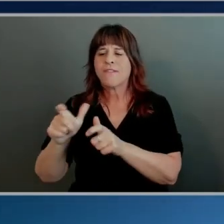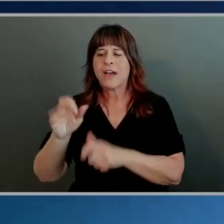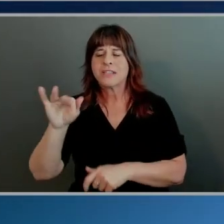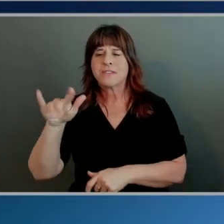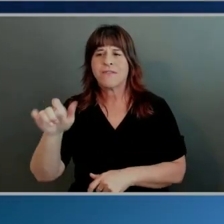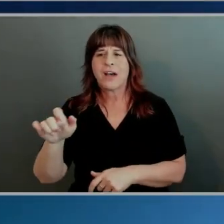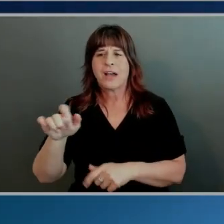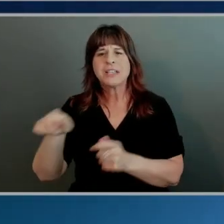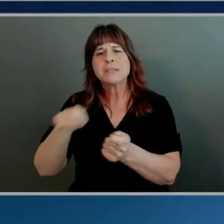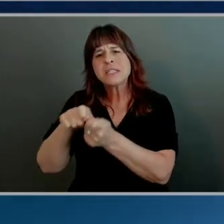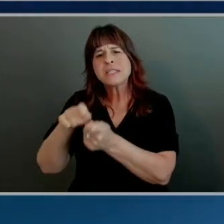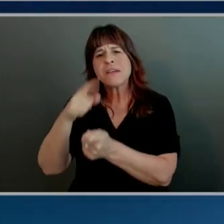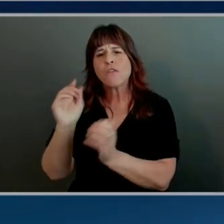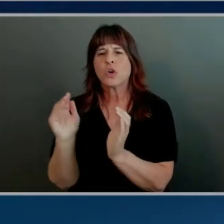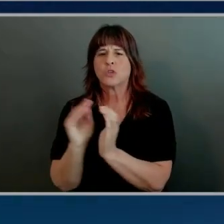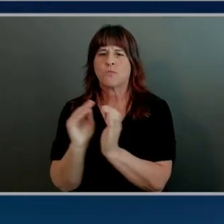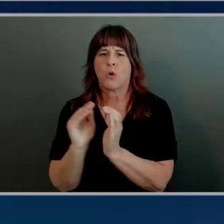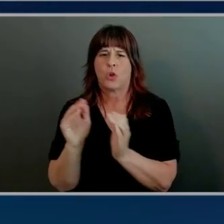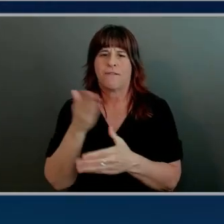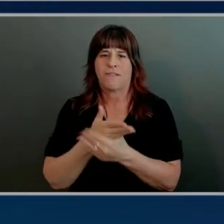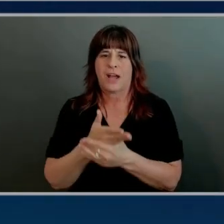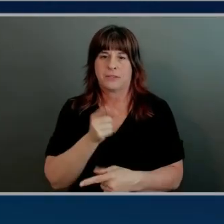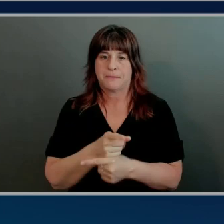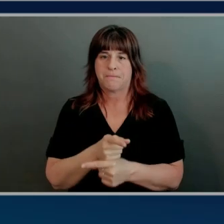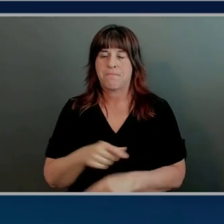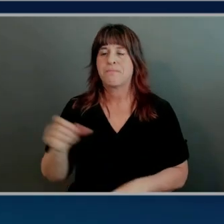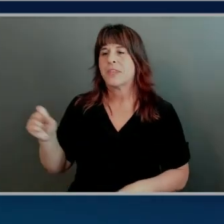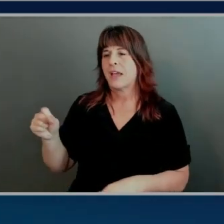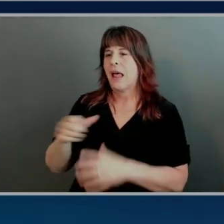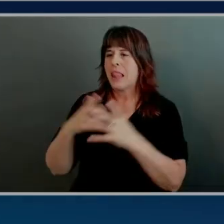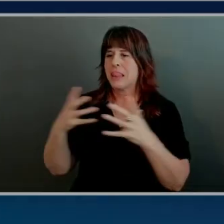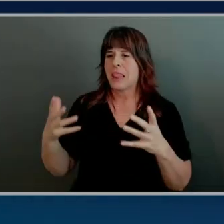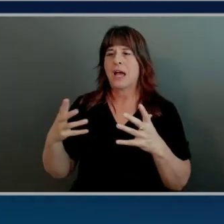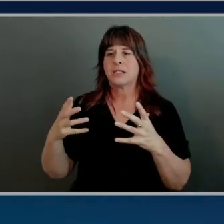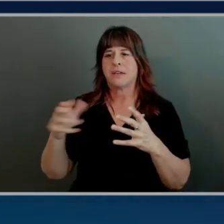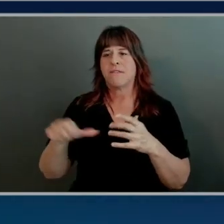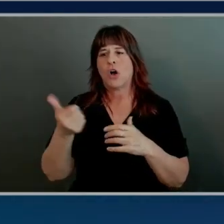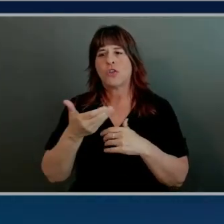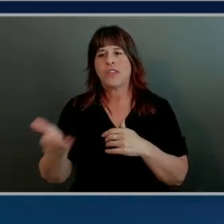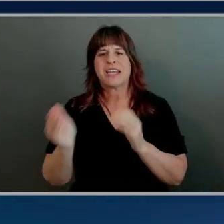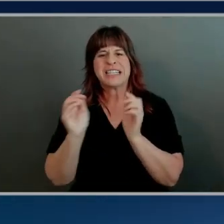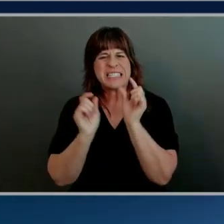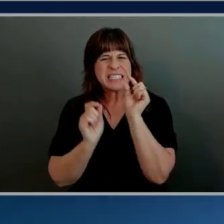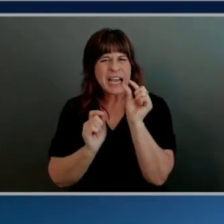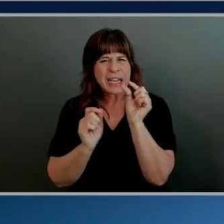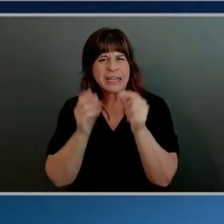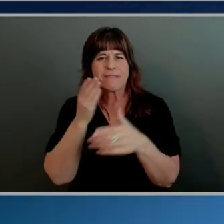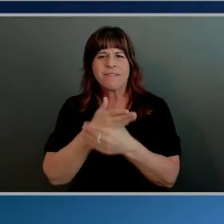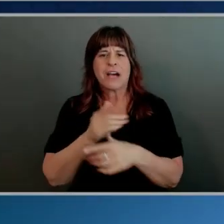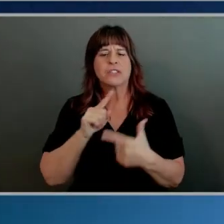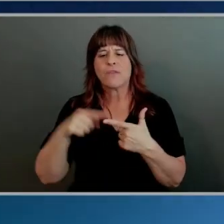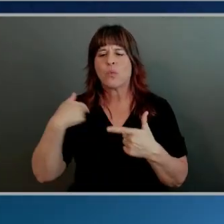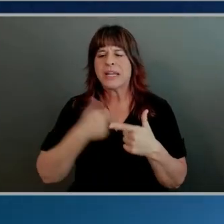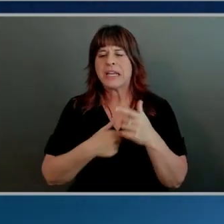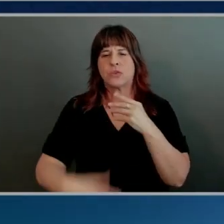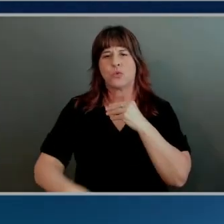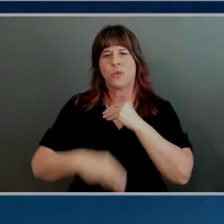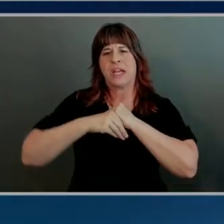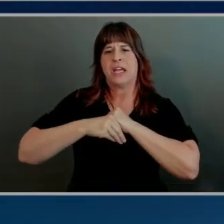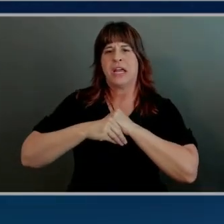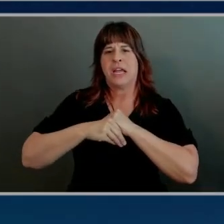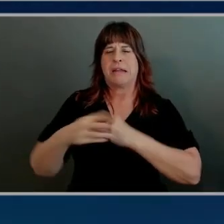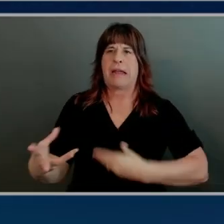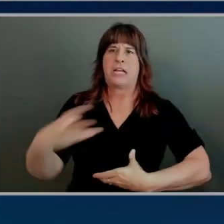specifically for small files. Lots of overhead here, right? Super tiny files. Exactly. If we need to ingest a lot